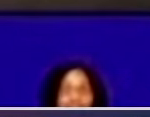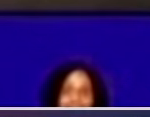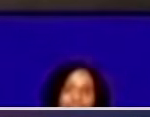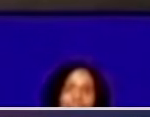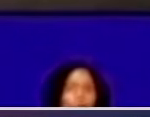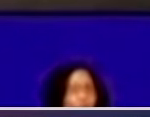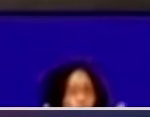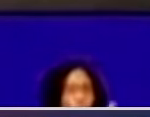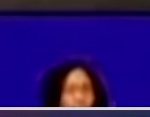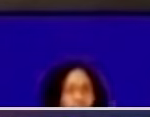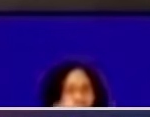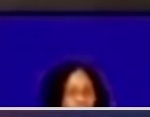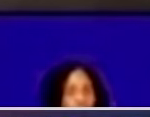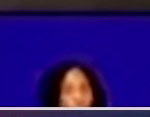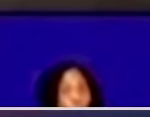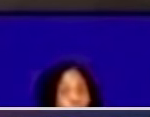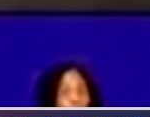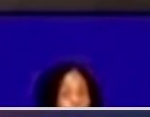Because